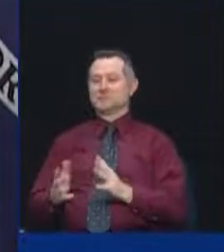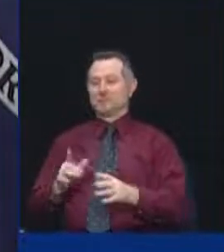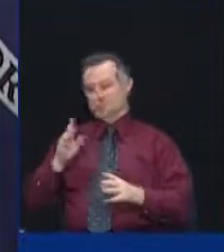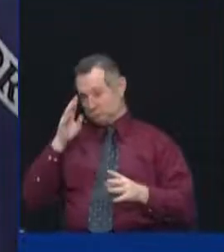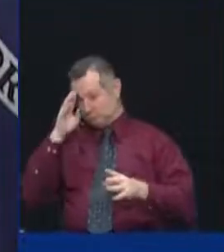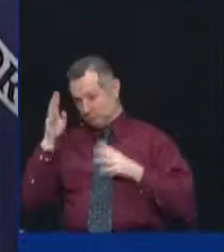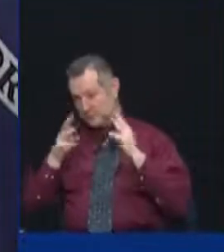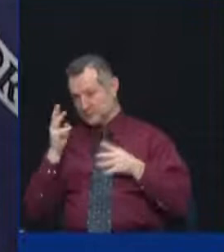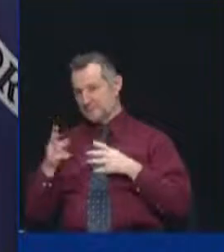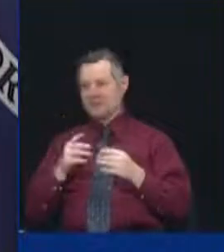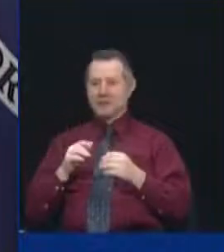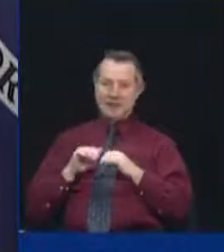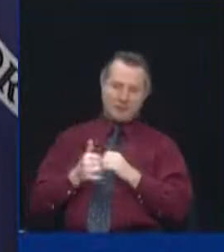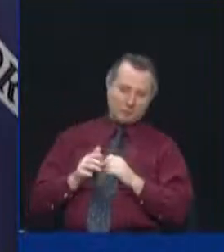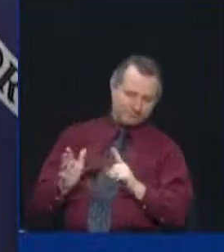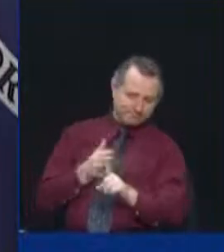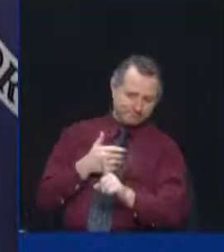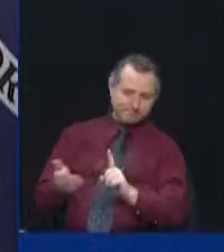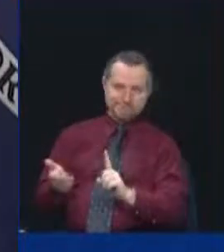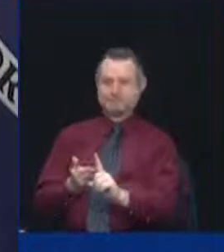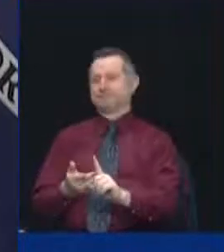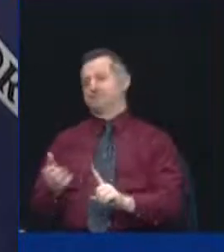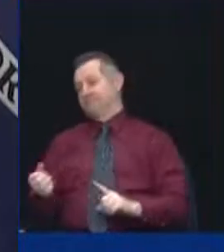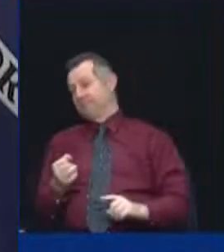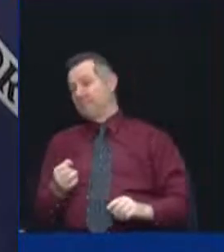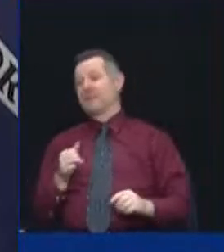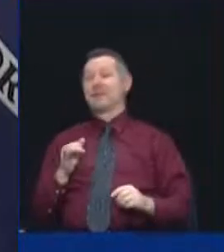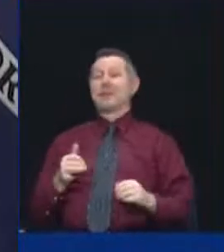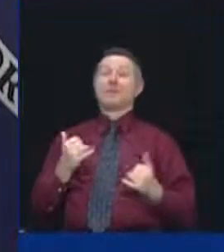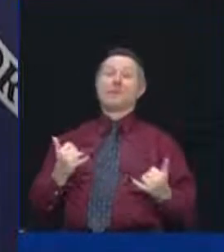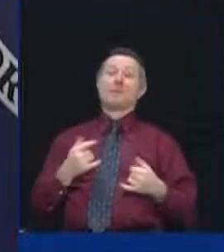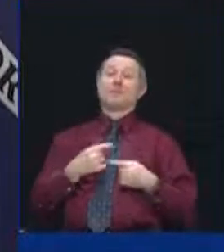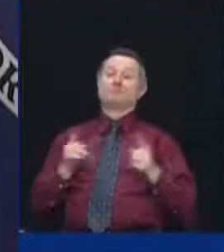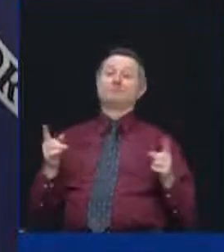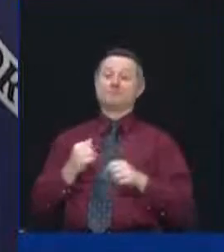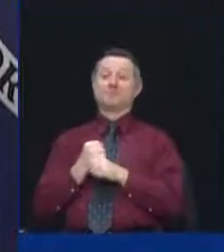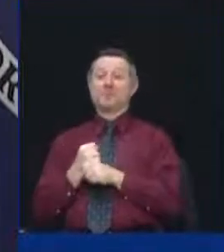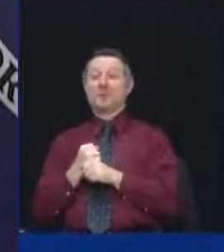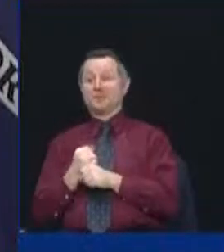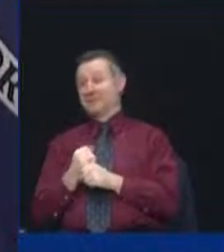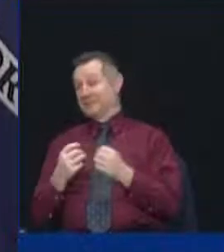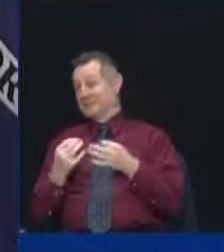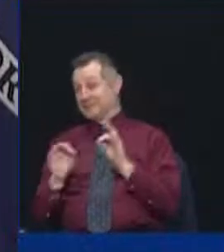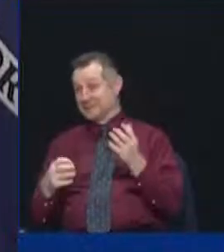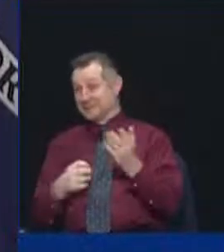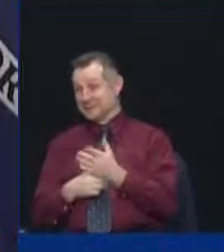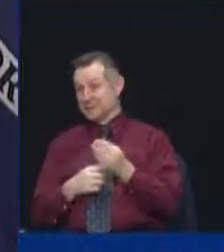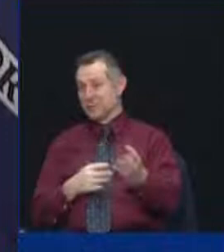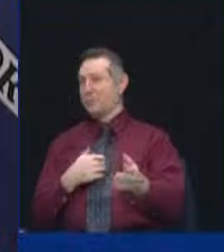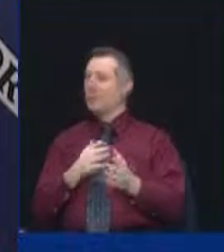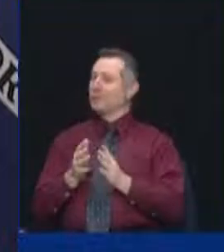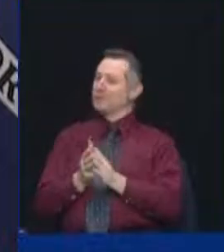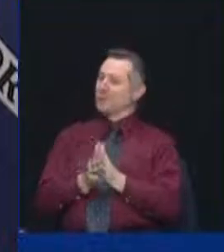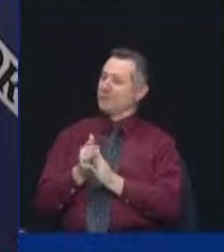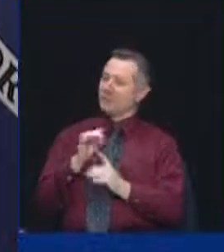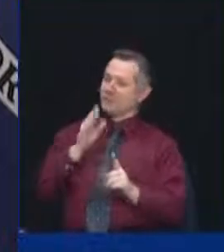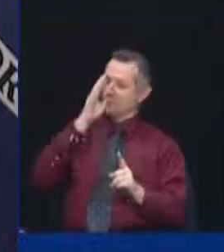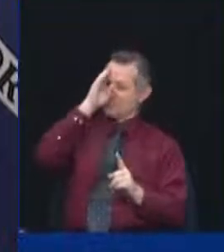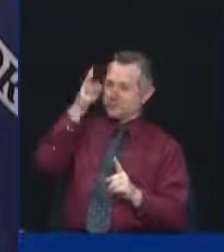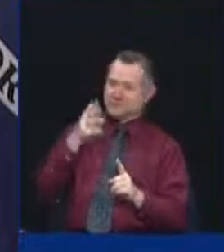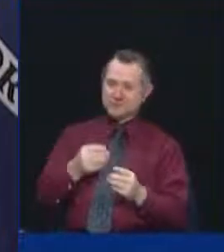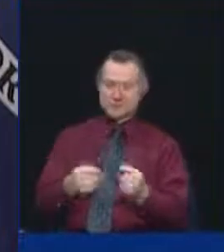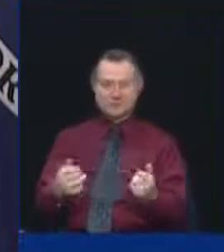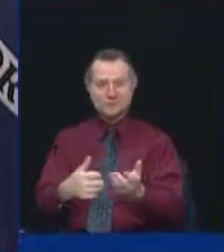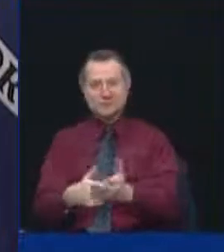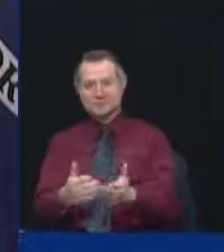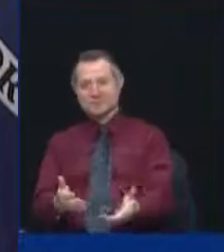Today is creative. It's an incentive. You get a free ticket. We're going to have